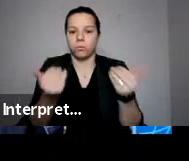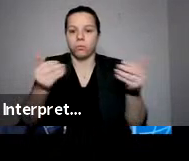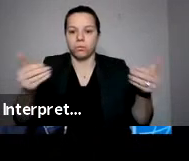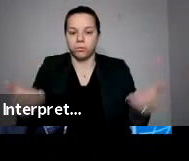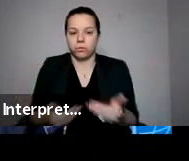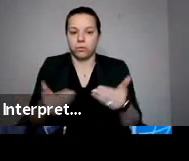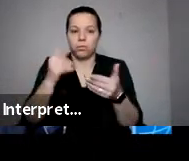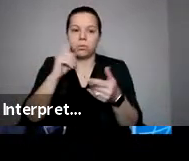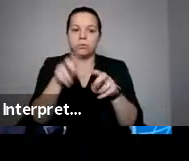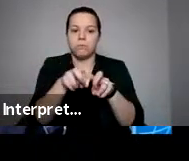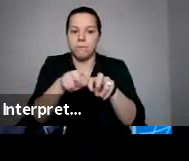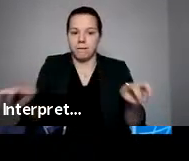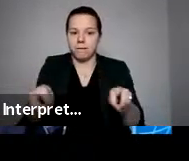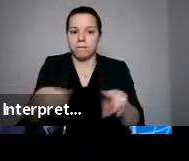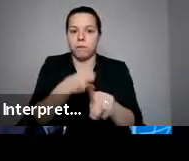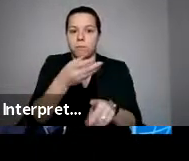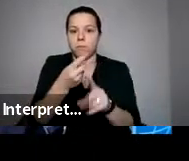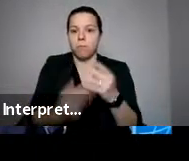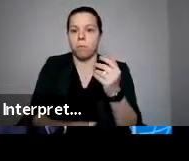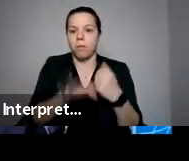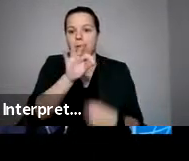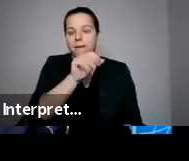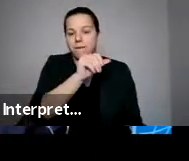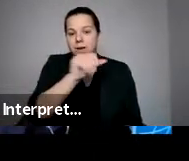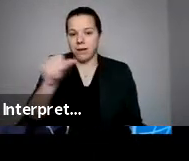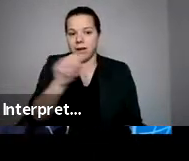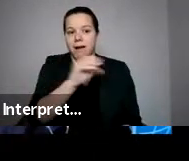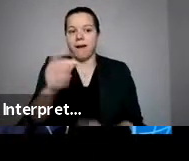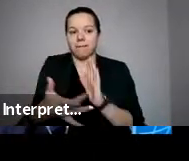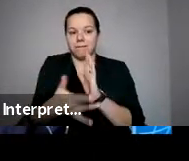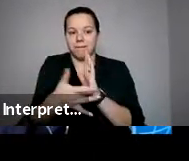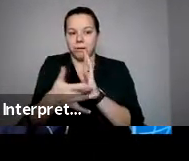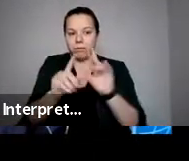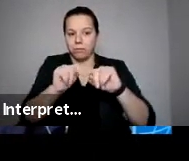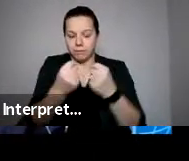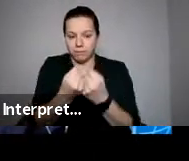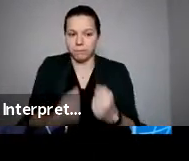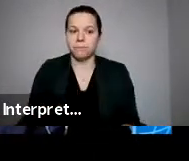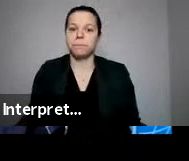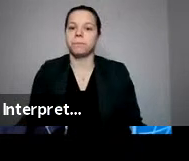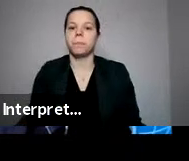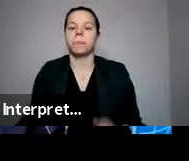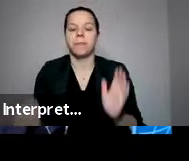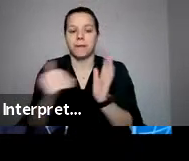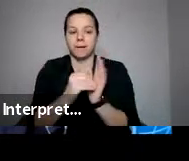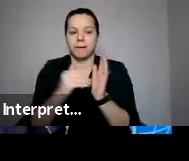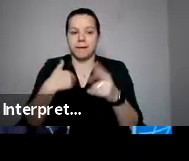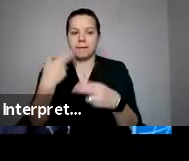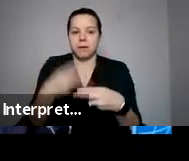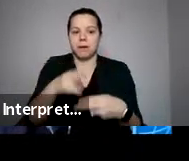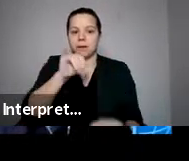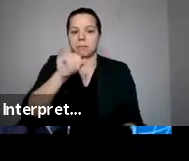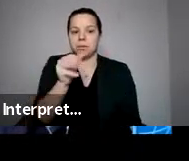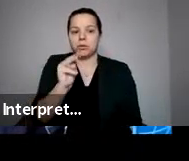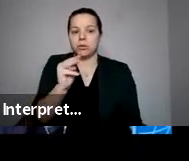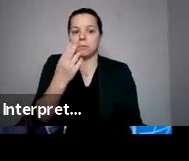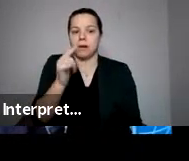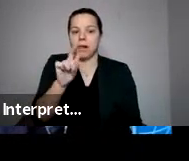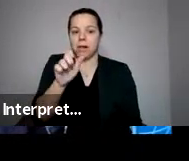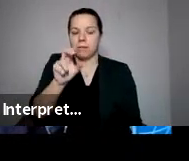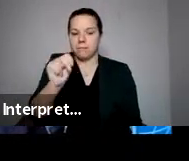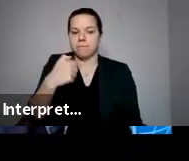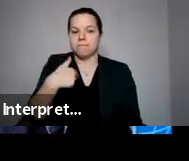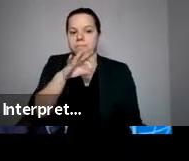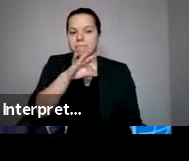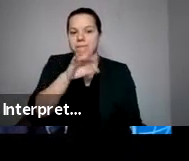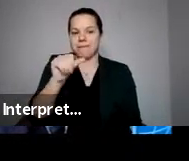our panelists from both the FAA and our technical team. Once again, my name is Jim Heilman, and I am the